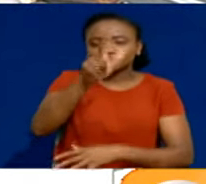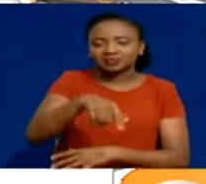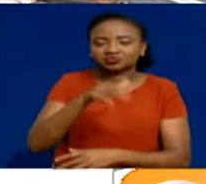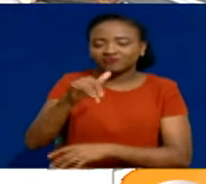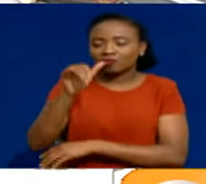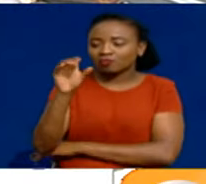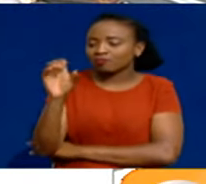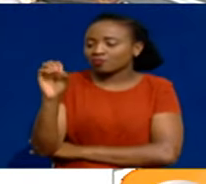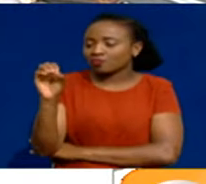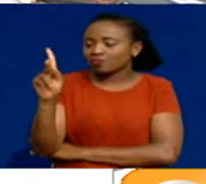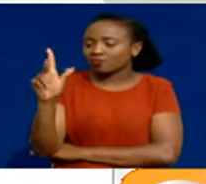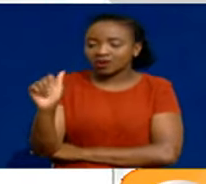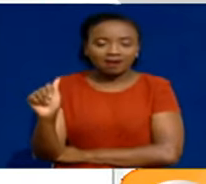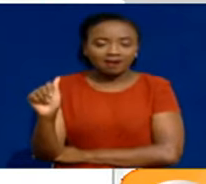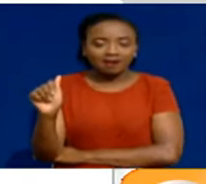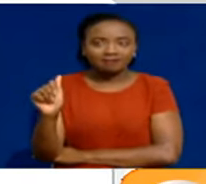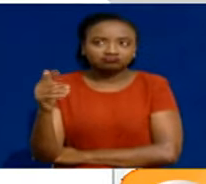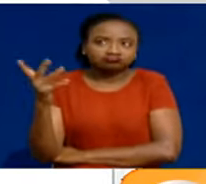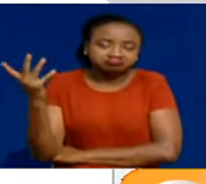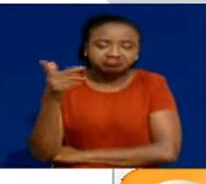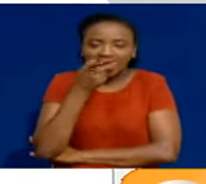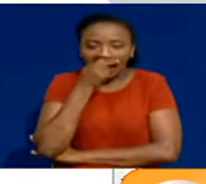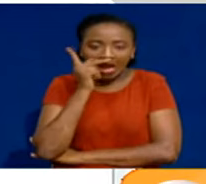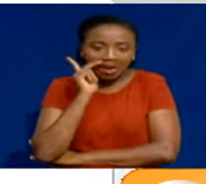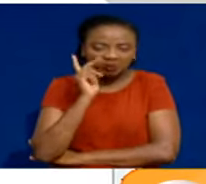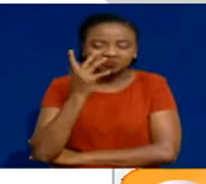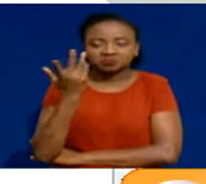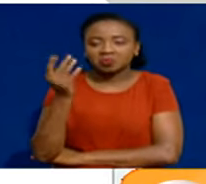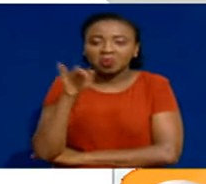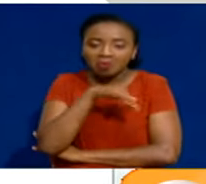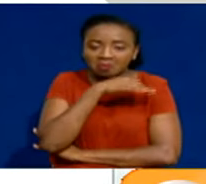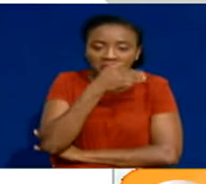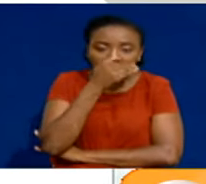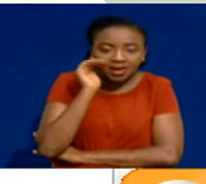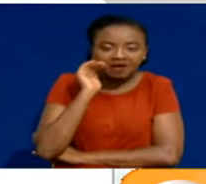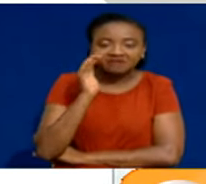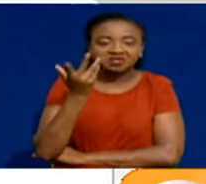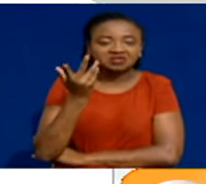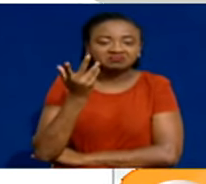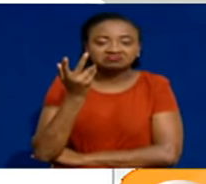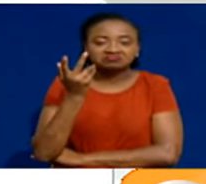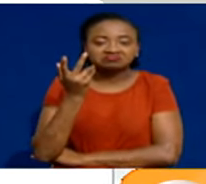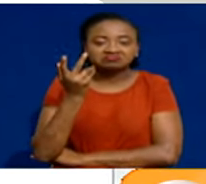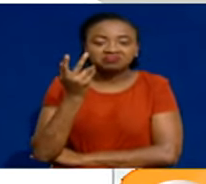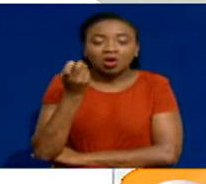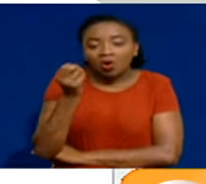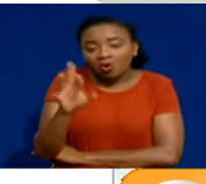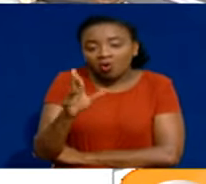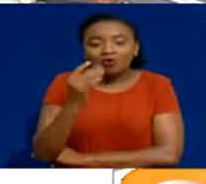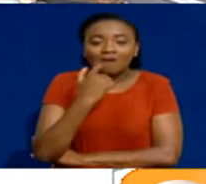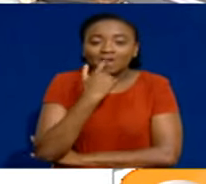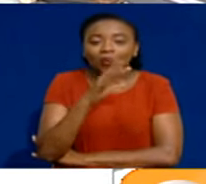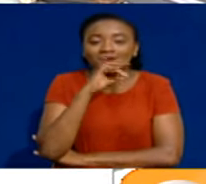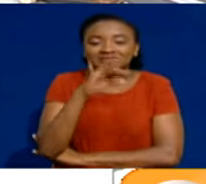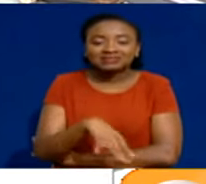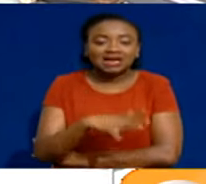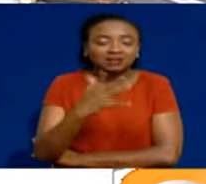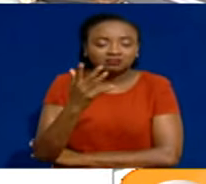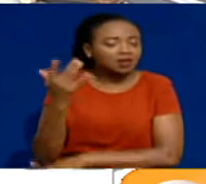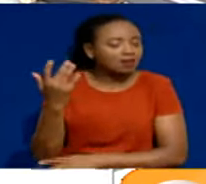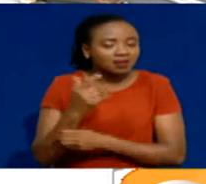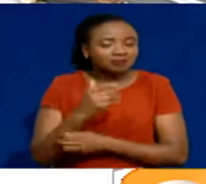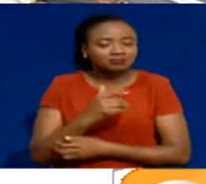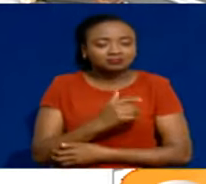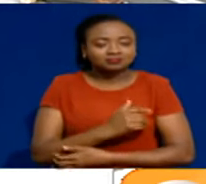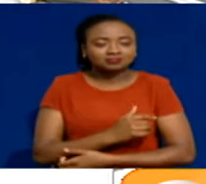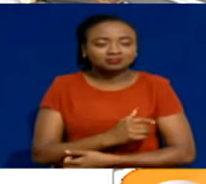OKA, let's say, you know, Kalonzo Musyoka or Musalia Mudavadi. Or Gideon. Whoever he will touch on. What